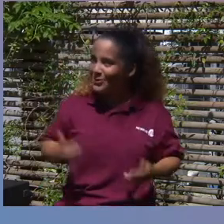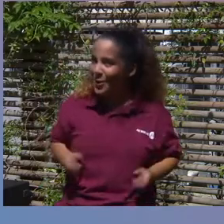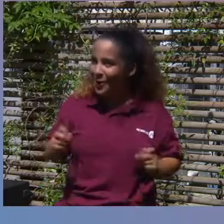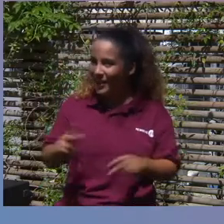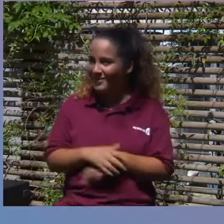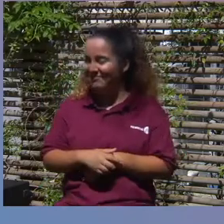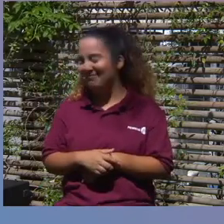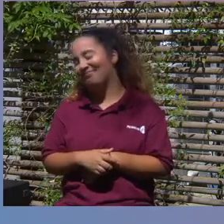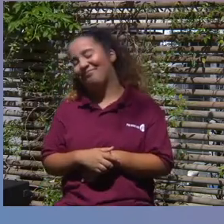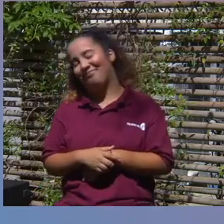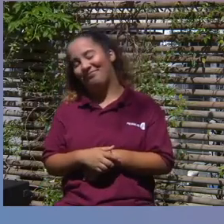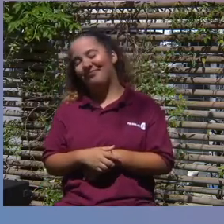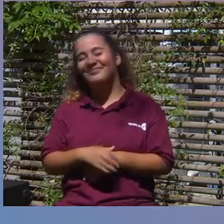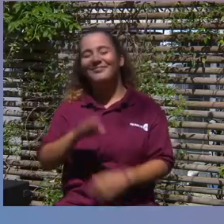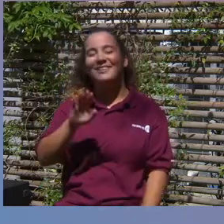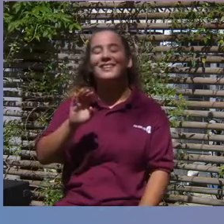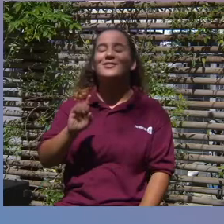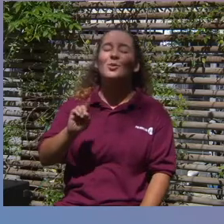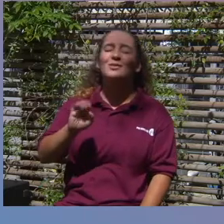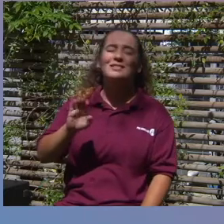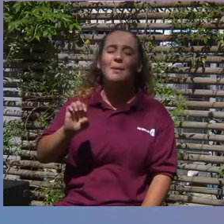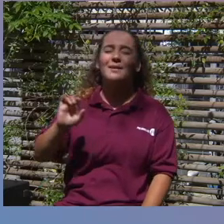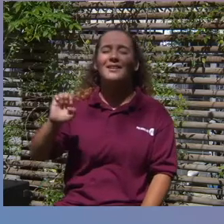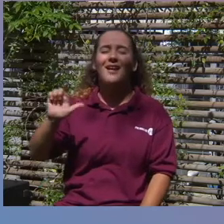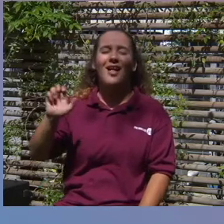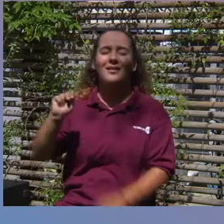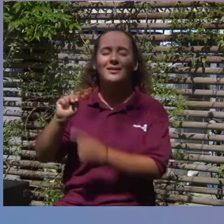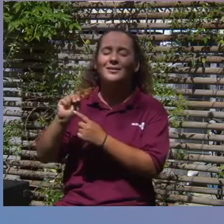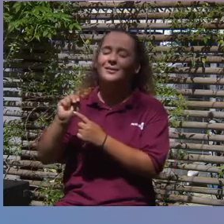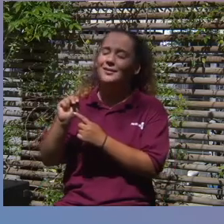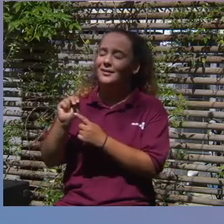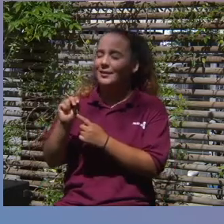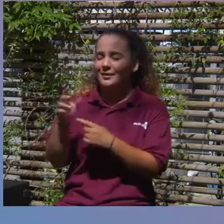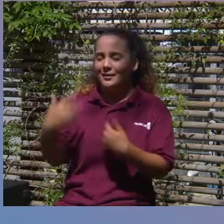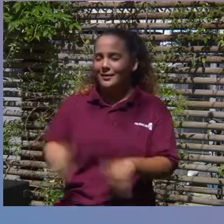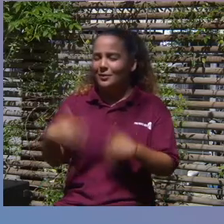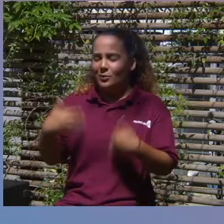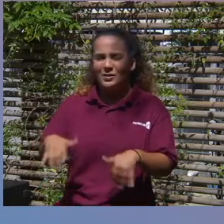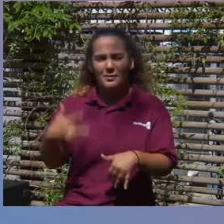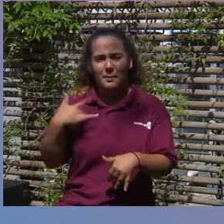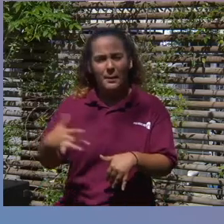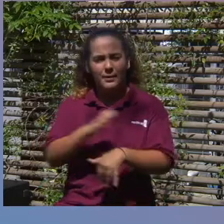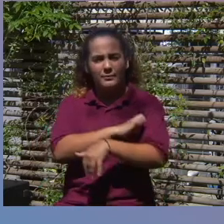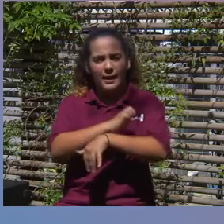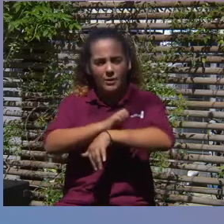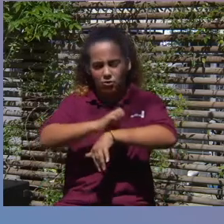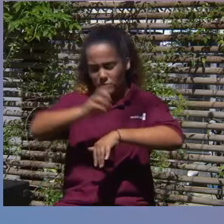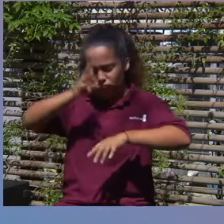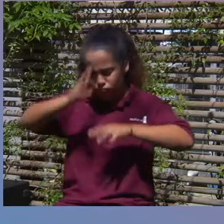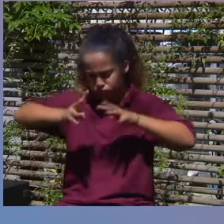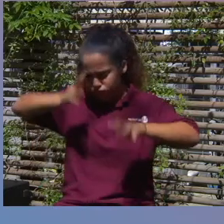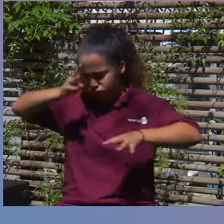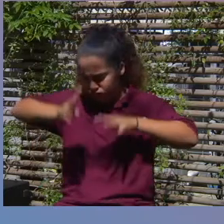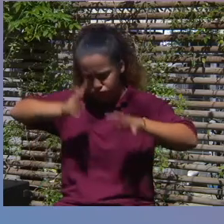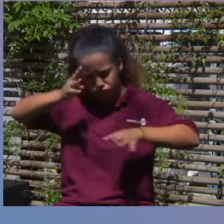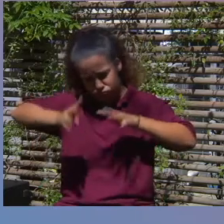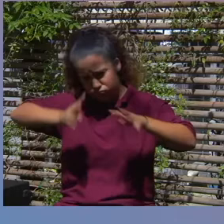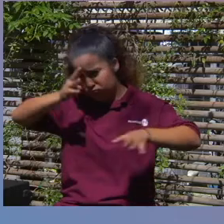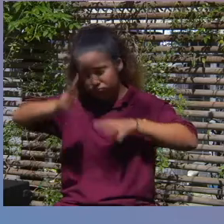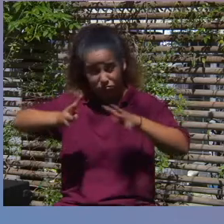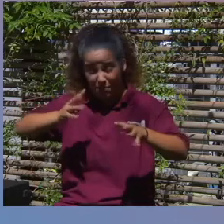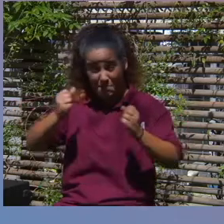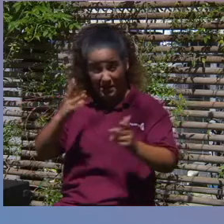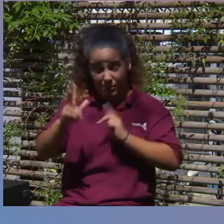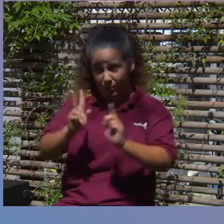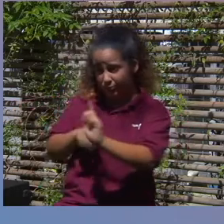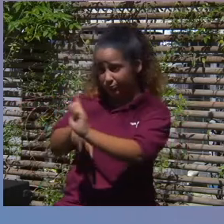okay? Miss Debbie Allen is synonymous really with creative energy, right? With brilliance, with being a legend and an